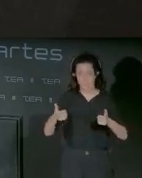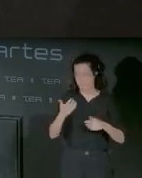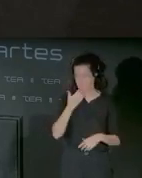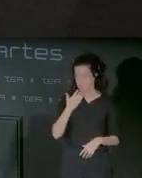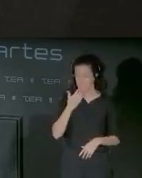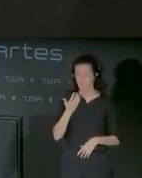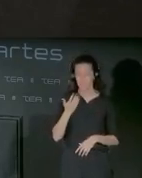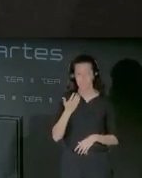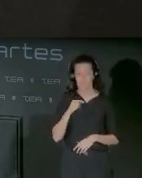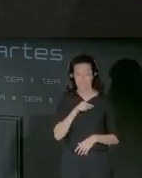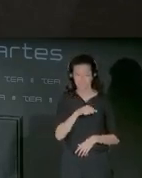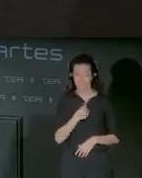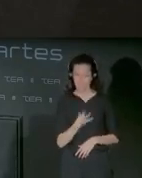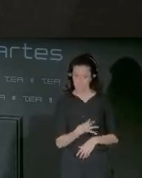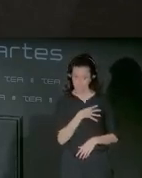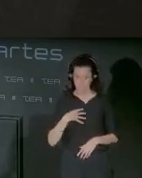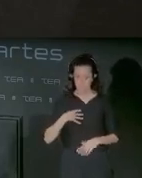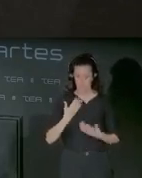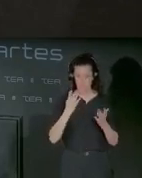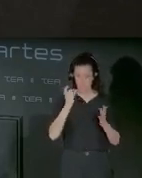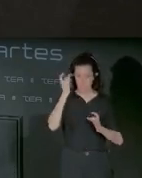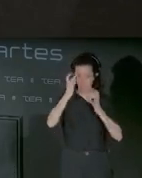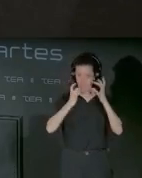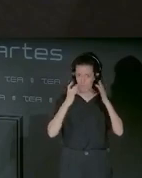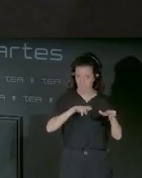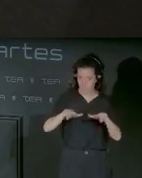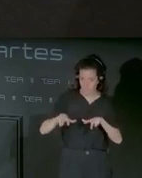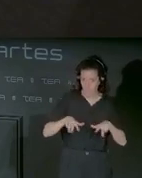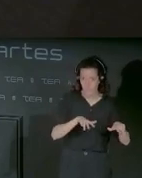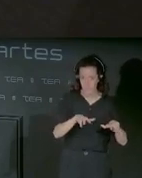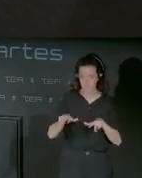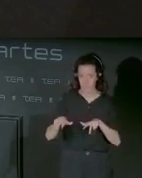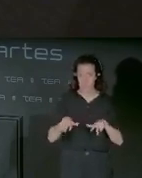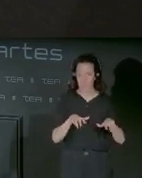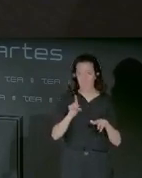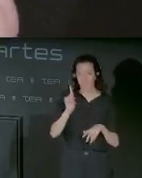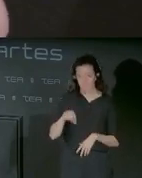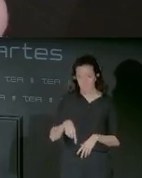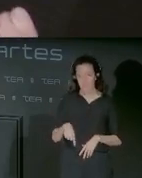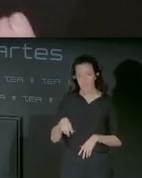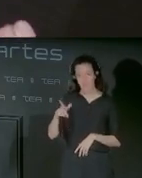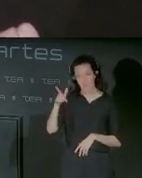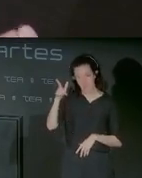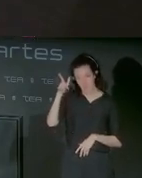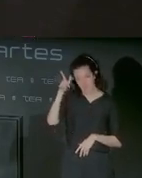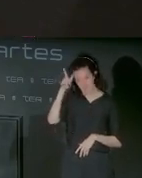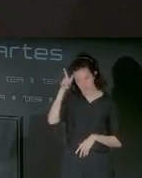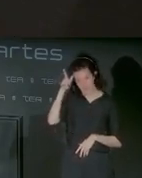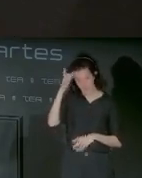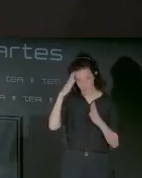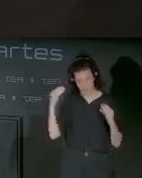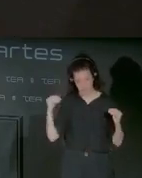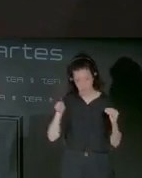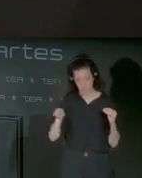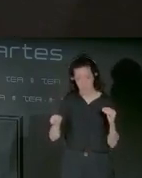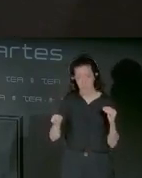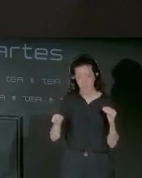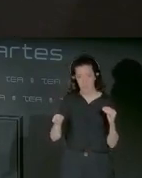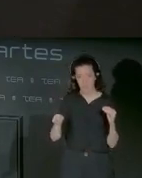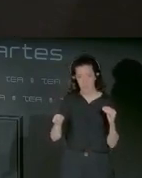that would be developed. So indeed, the recognition that video games are cultural works has been done